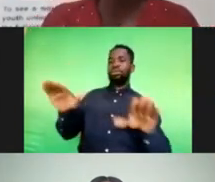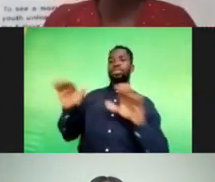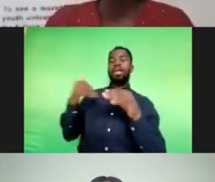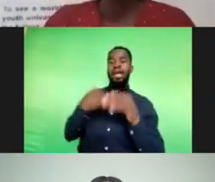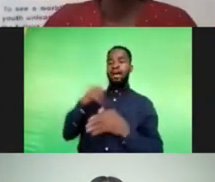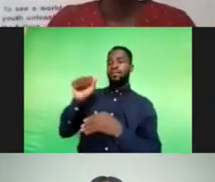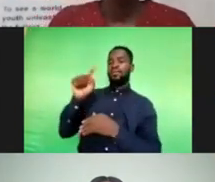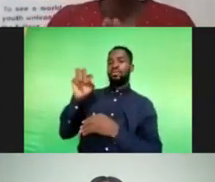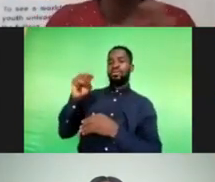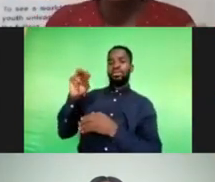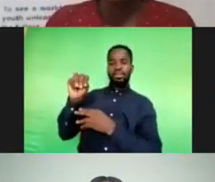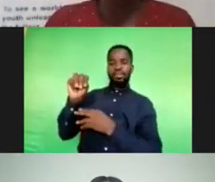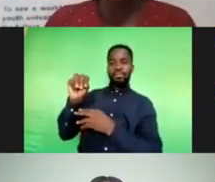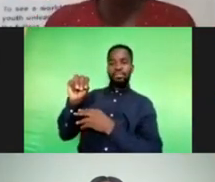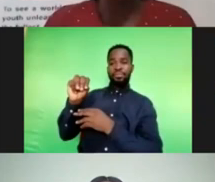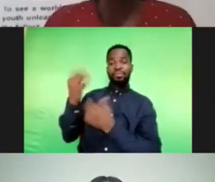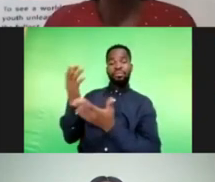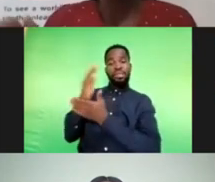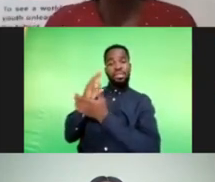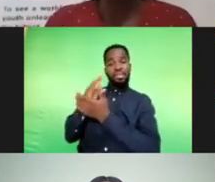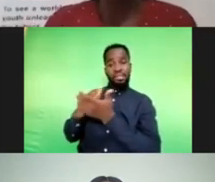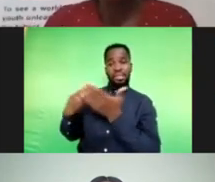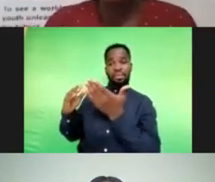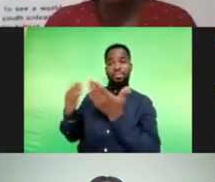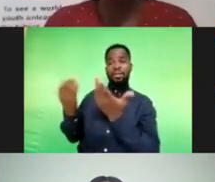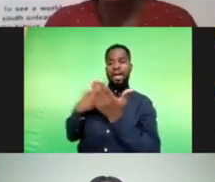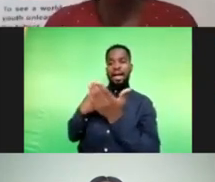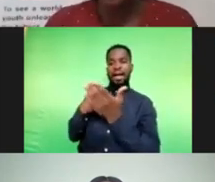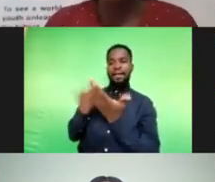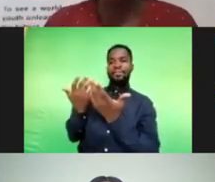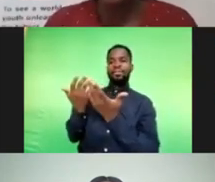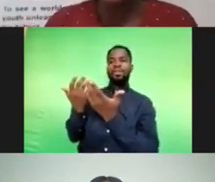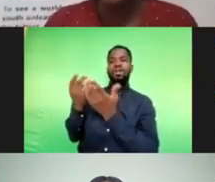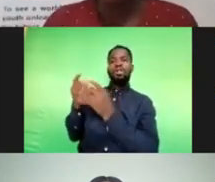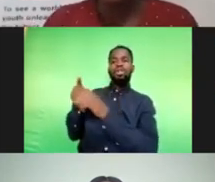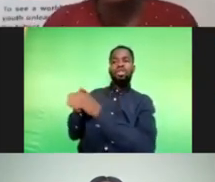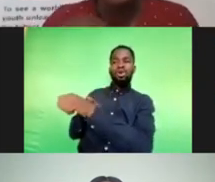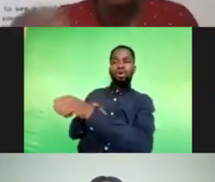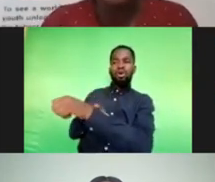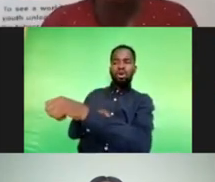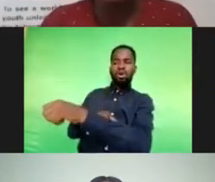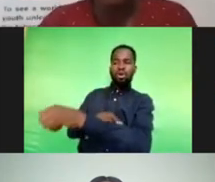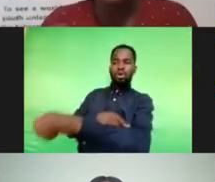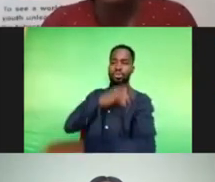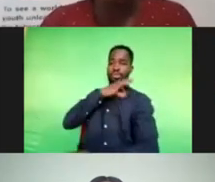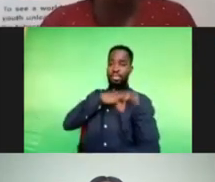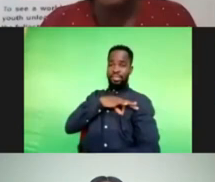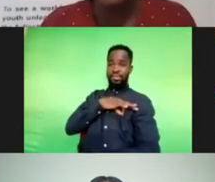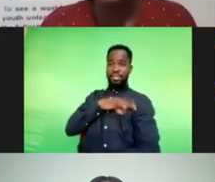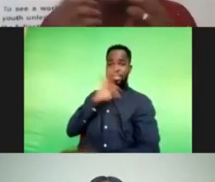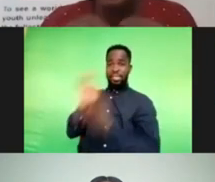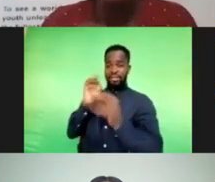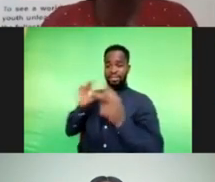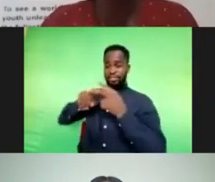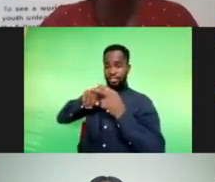with some though space evidence of long-lasting benefits. When you intervene